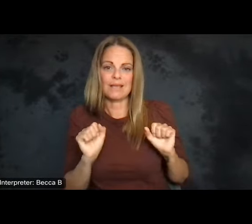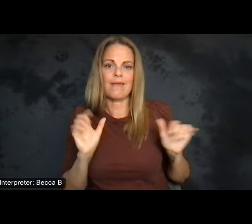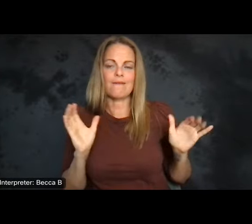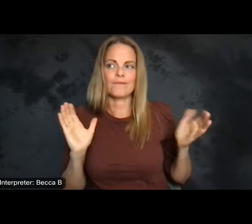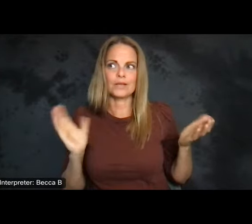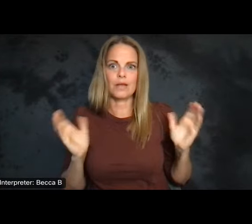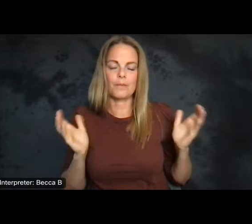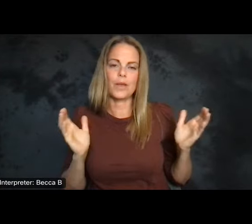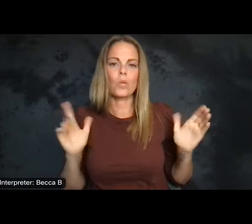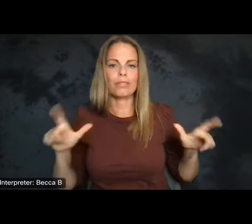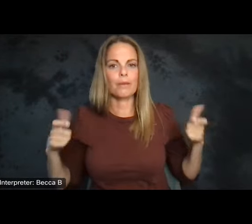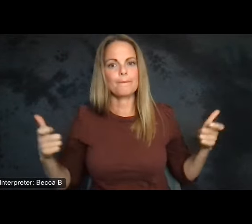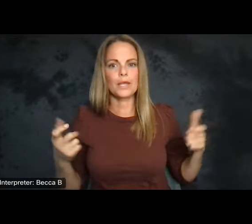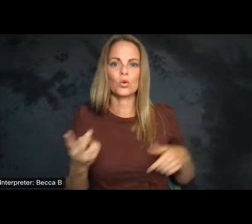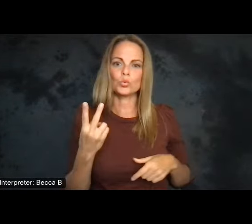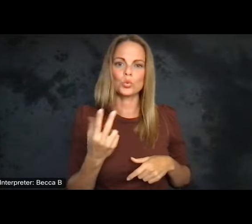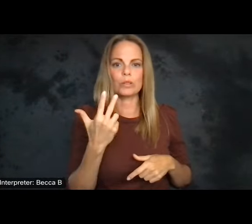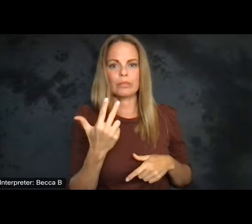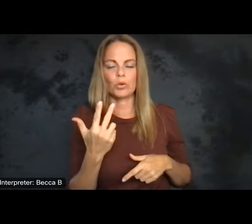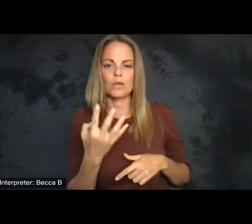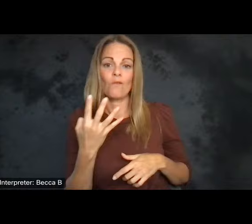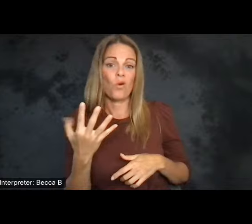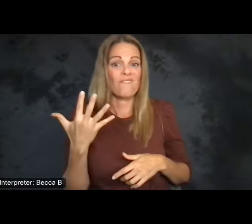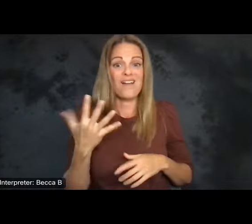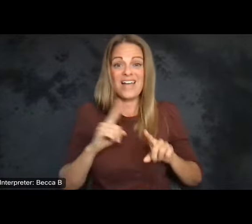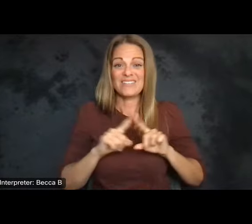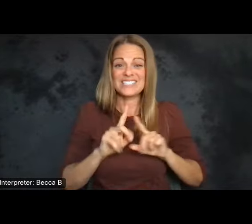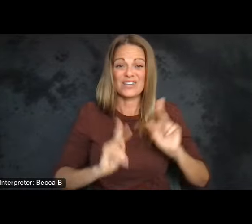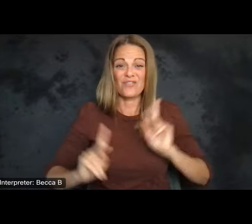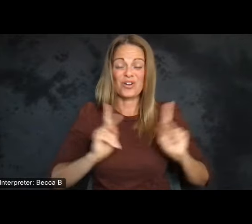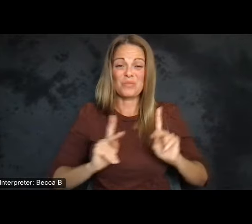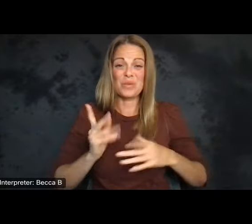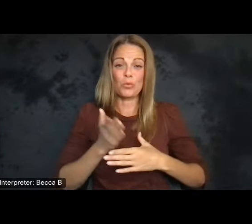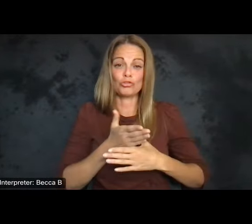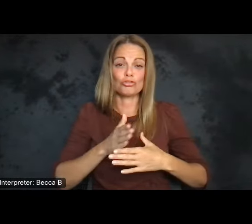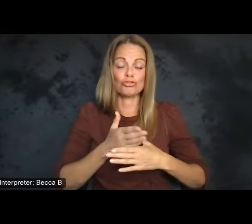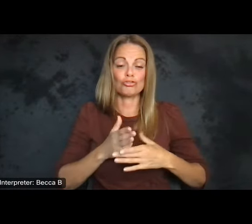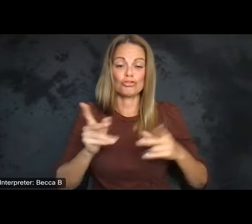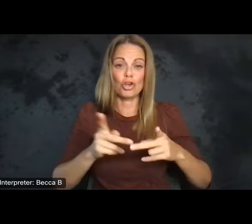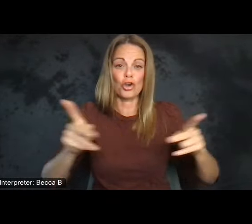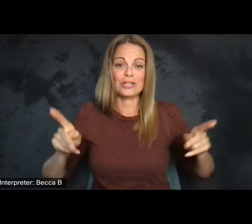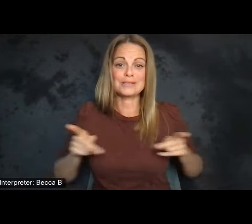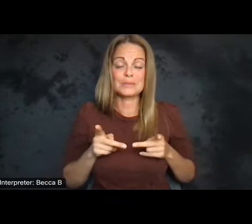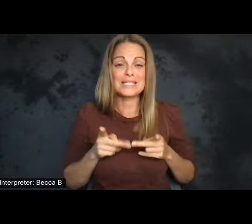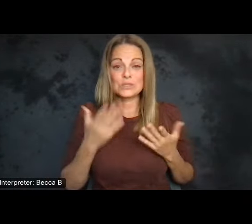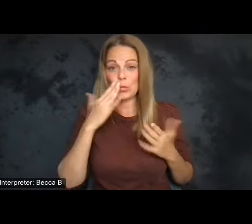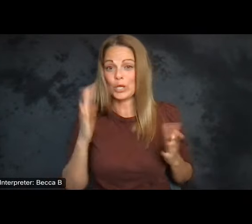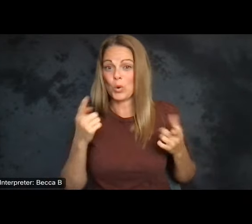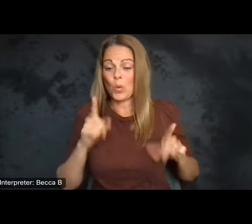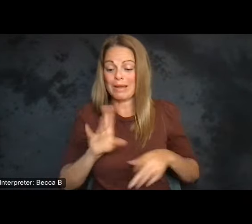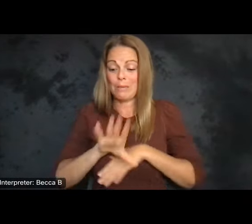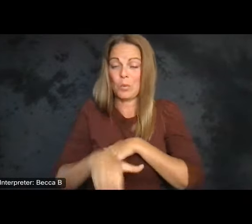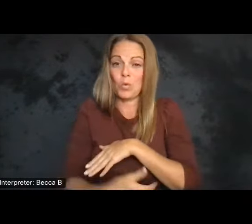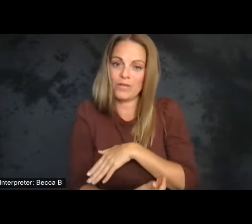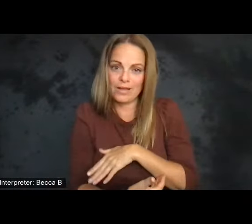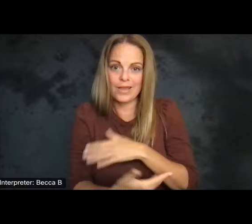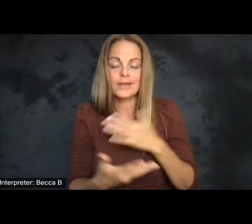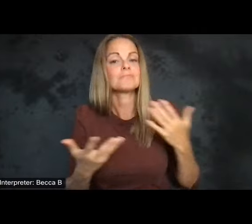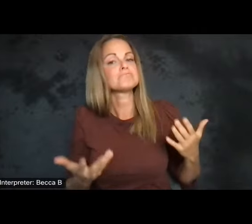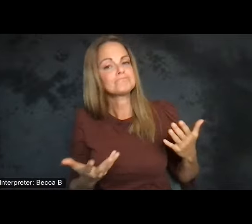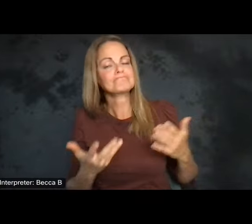you've got 2, 3, 4, 5 different individuals all sharing there, and you don't know what's going to happen during the middle of the night. So